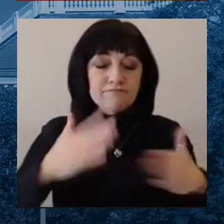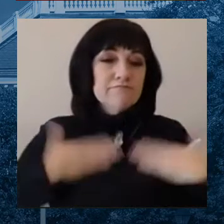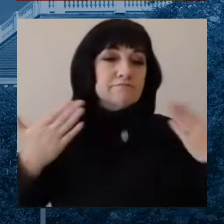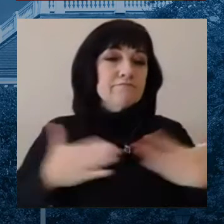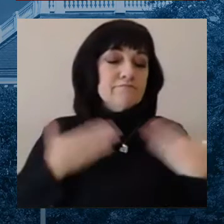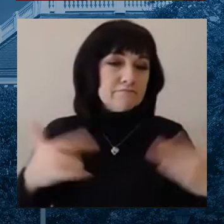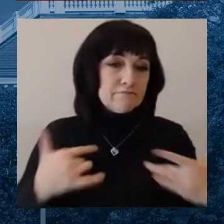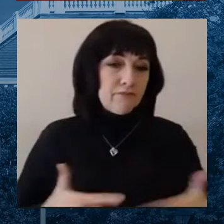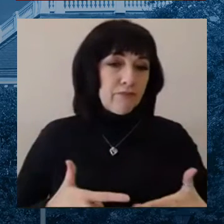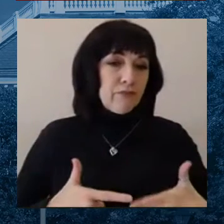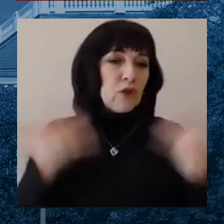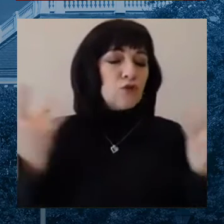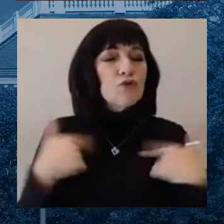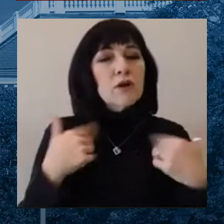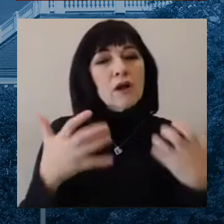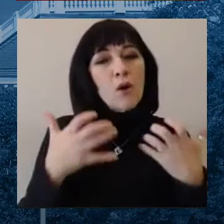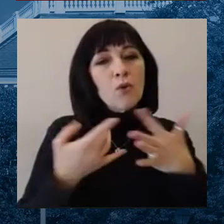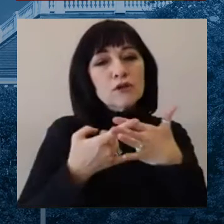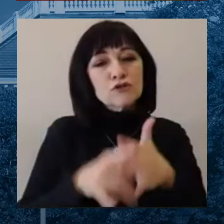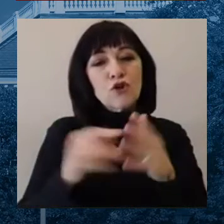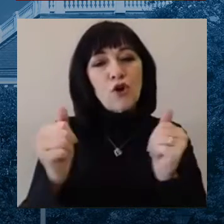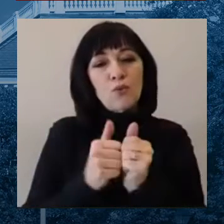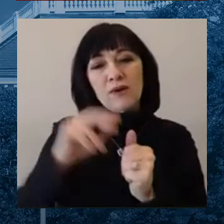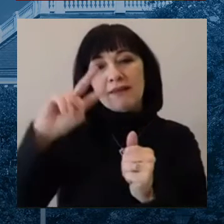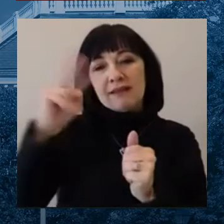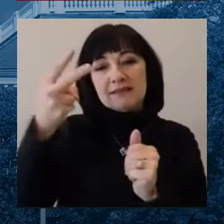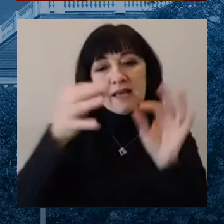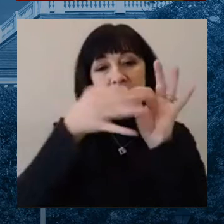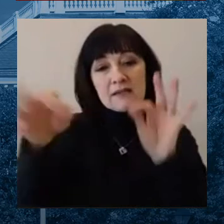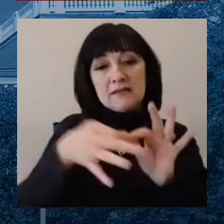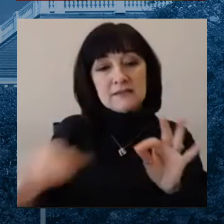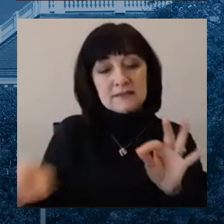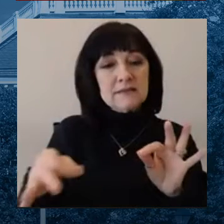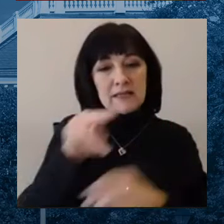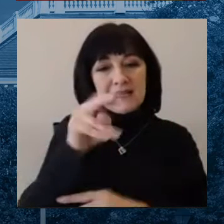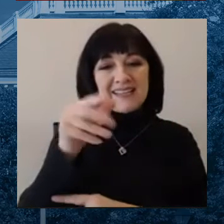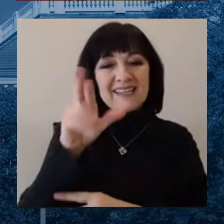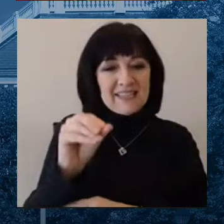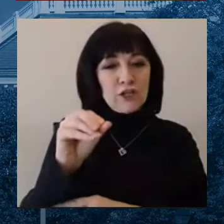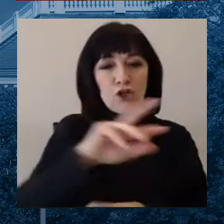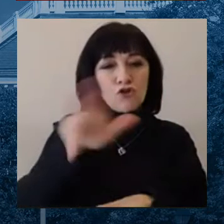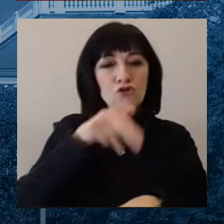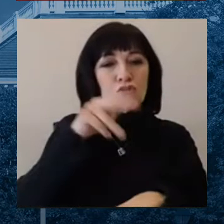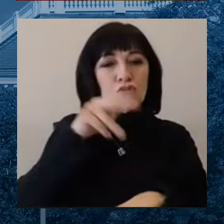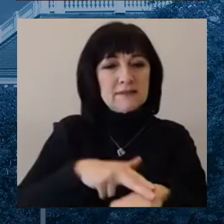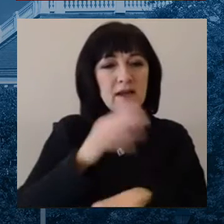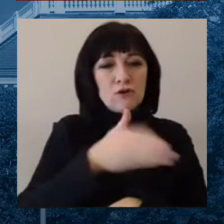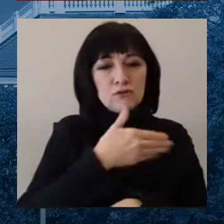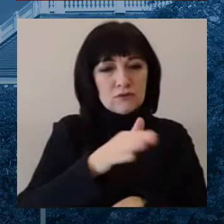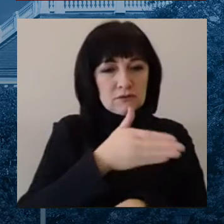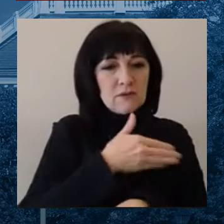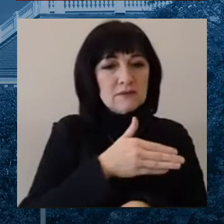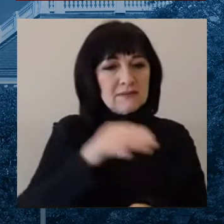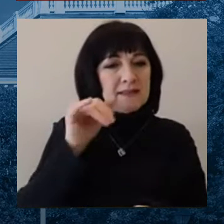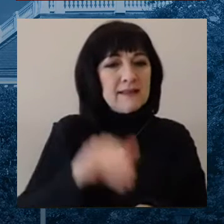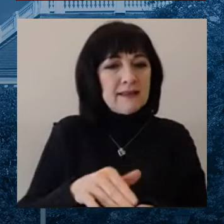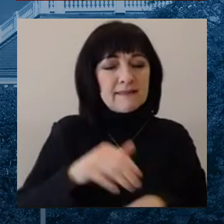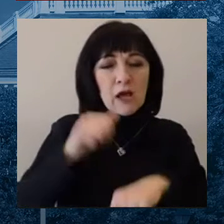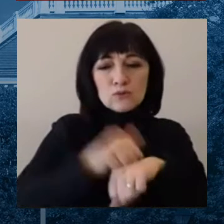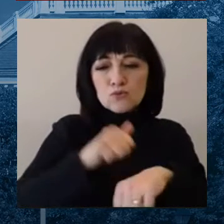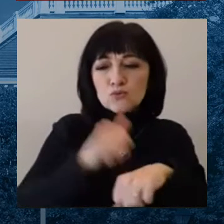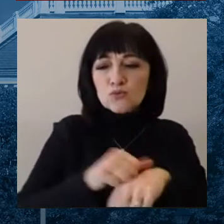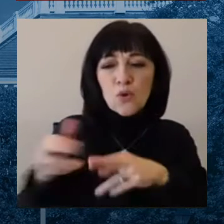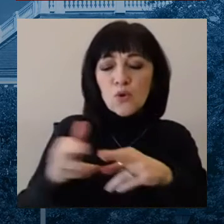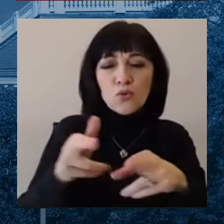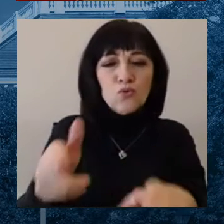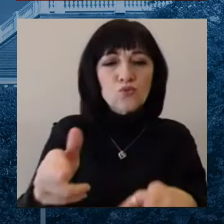much. You know, I want to start with the second stanza of the Negro National Anthem that says, "Stony the road we trod, bitter the